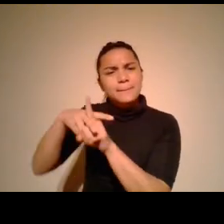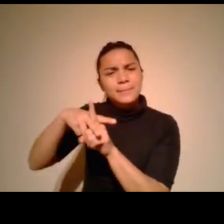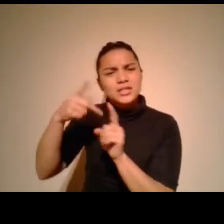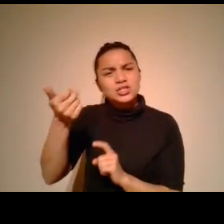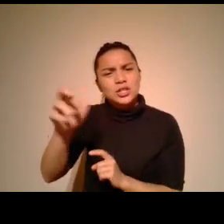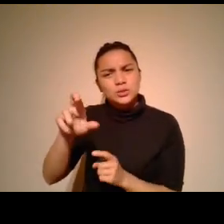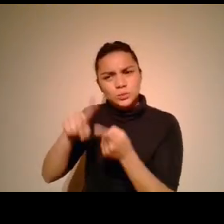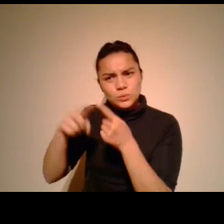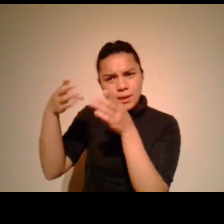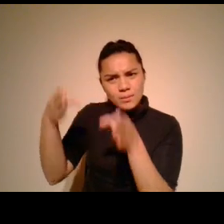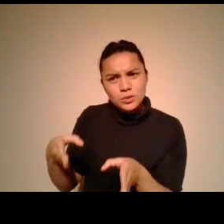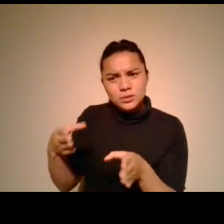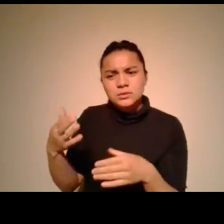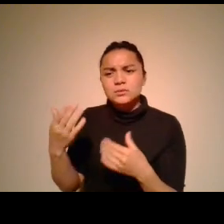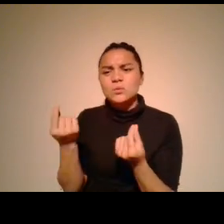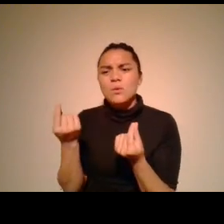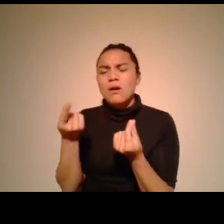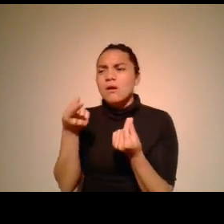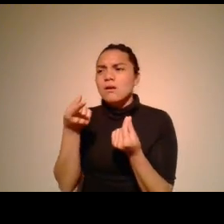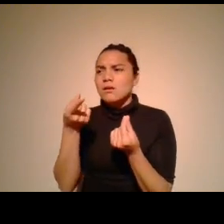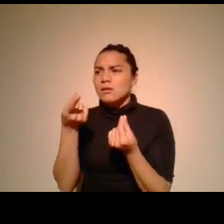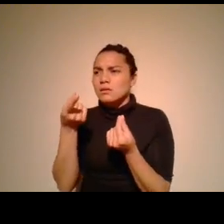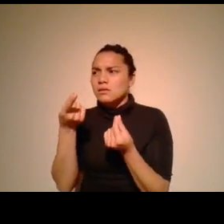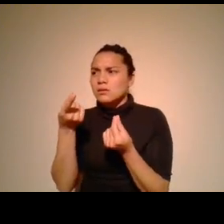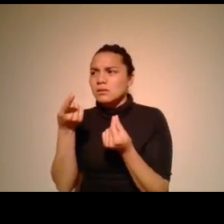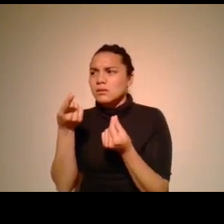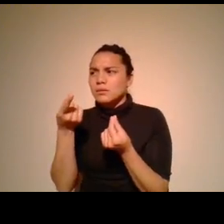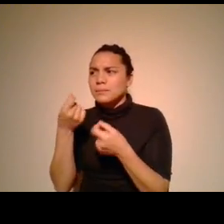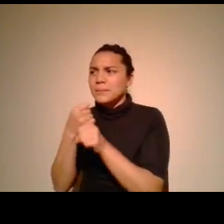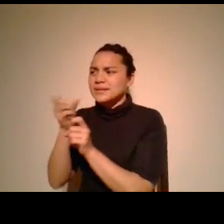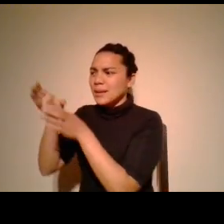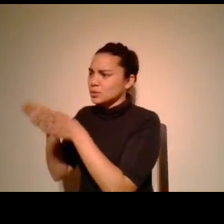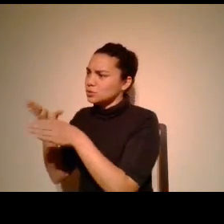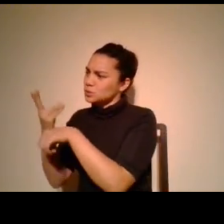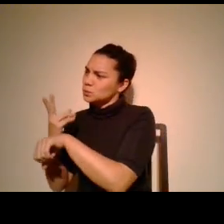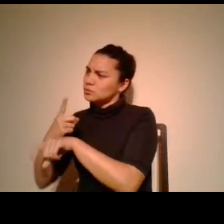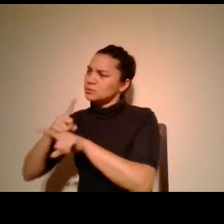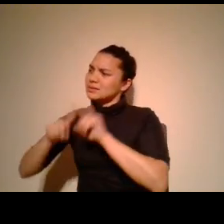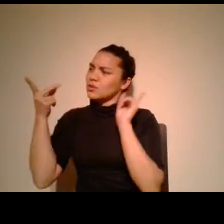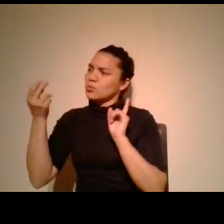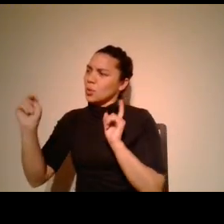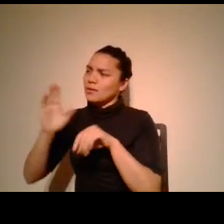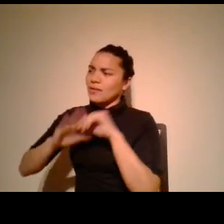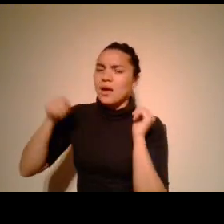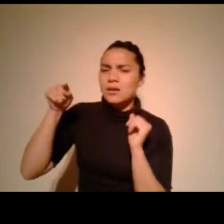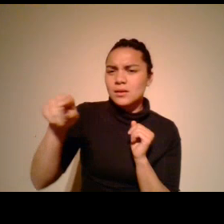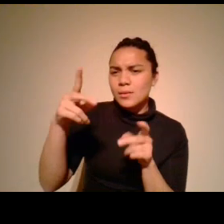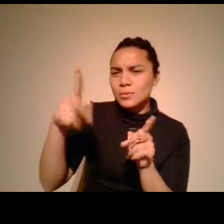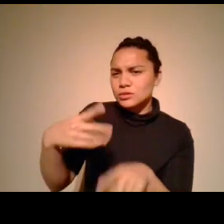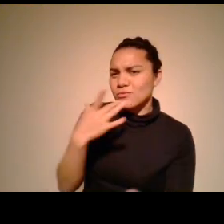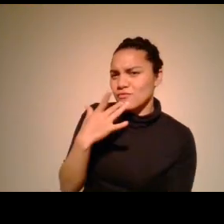that is not the preferred way for the referent to be talking about